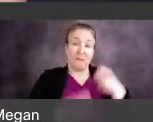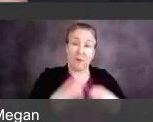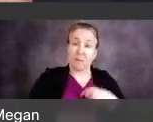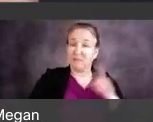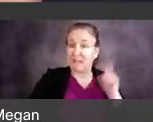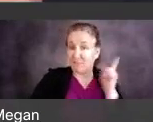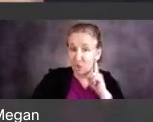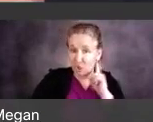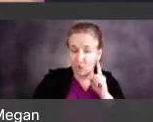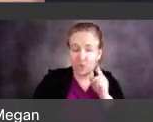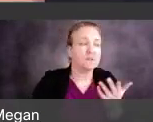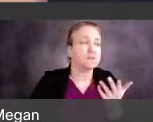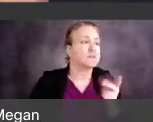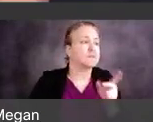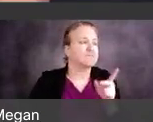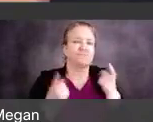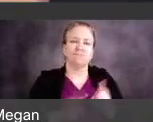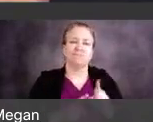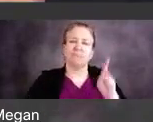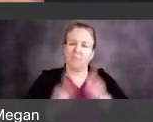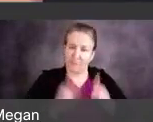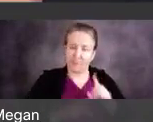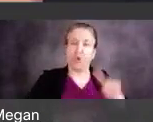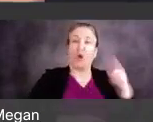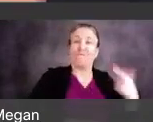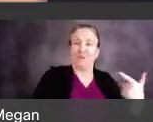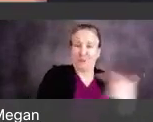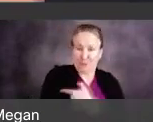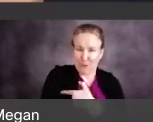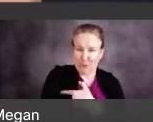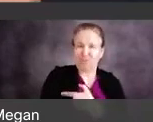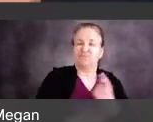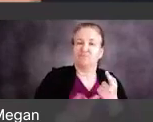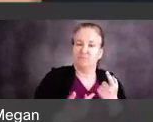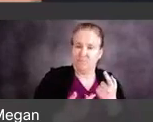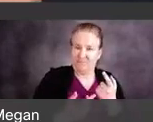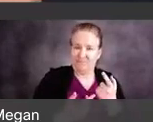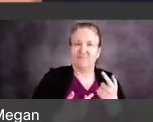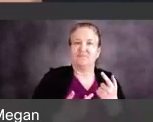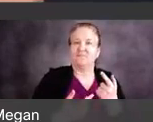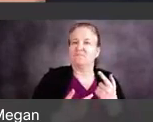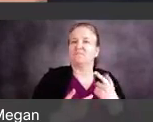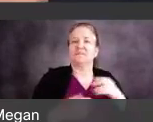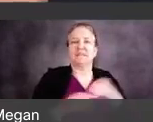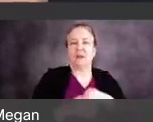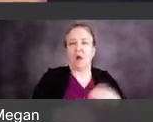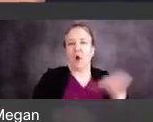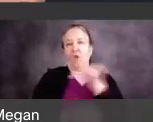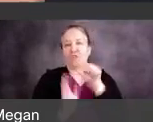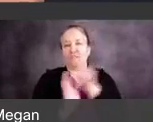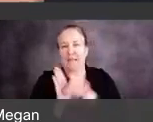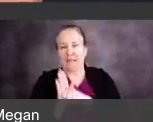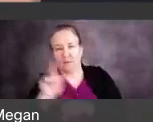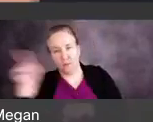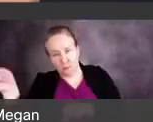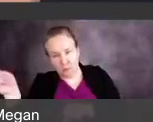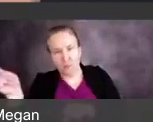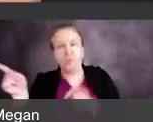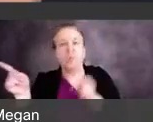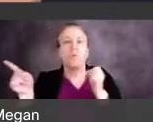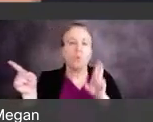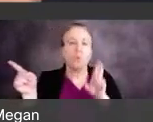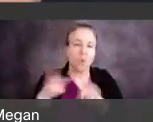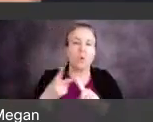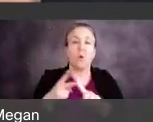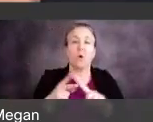heard about were people who got their first doses in another state or got